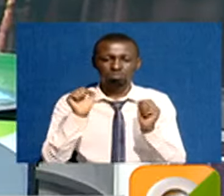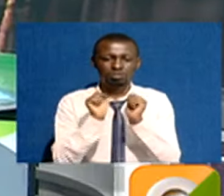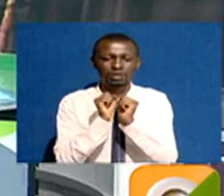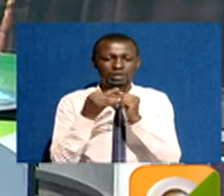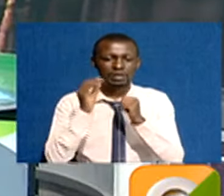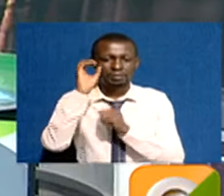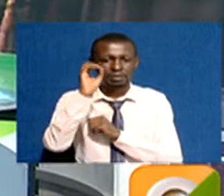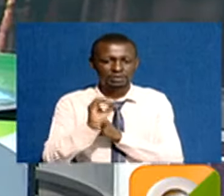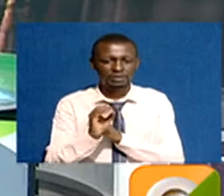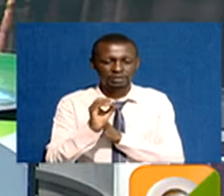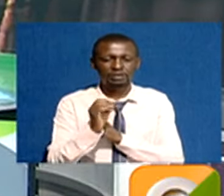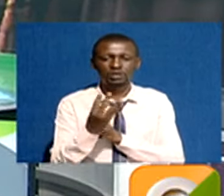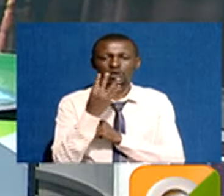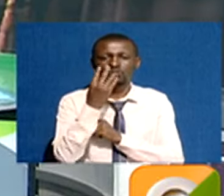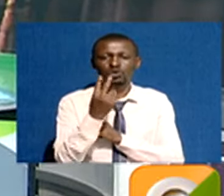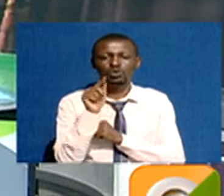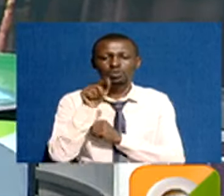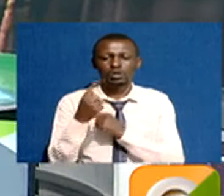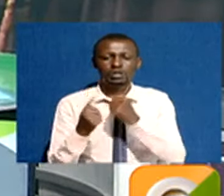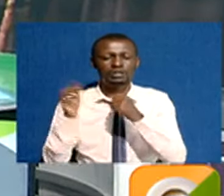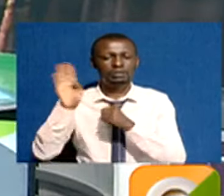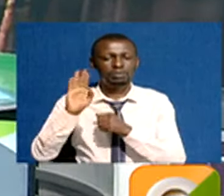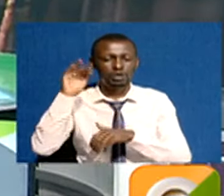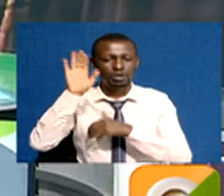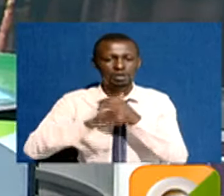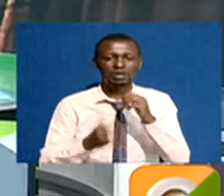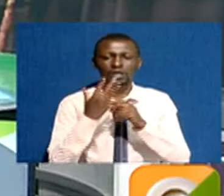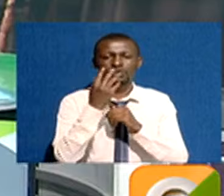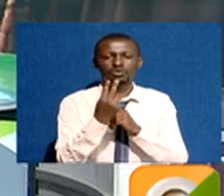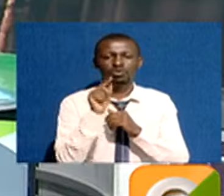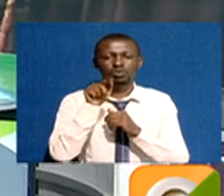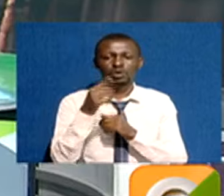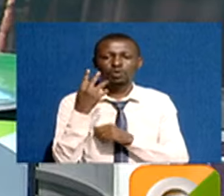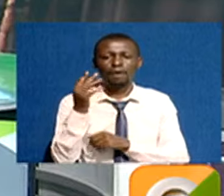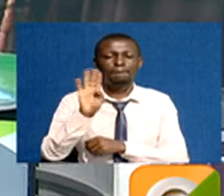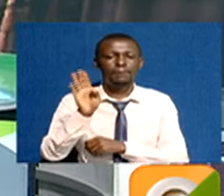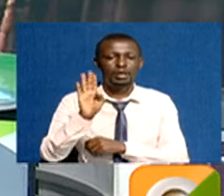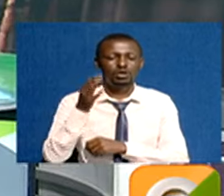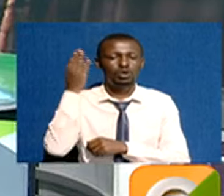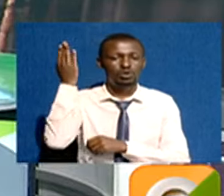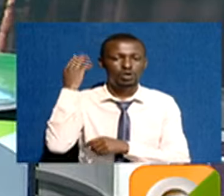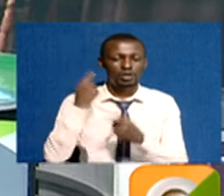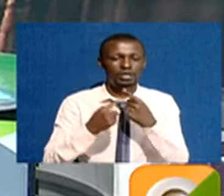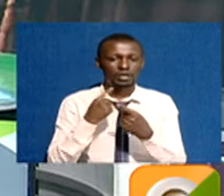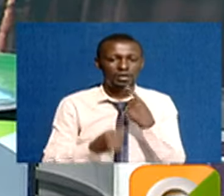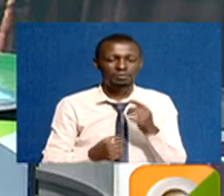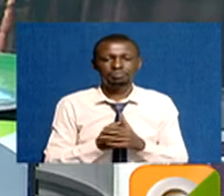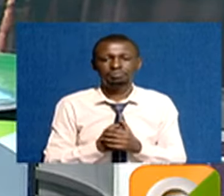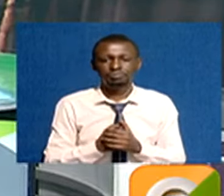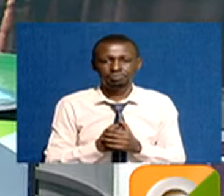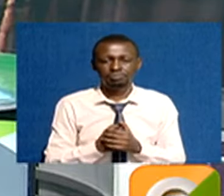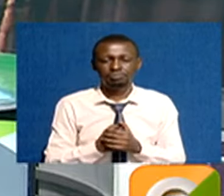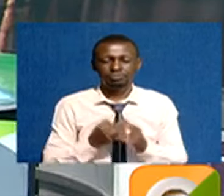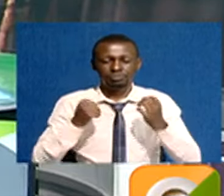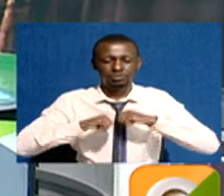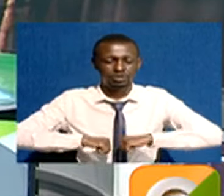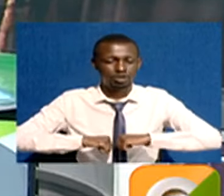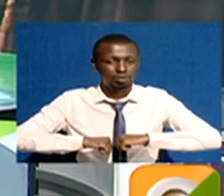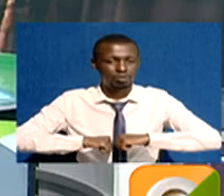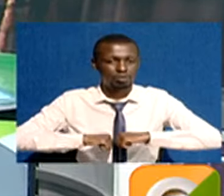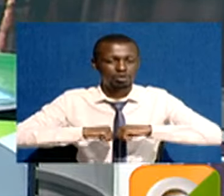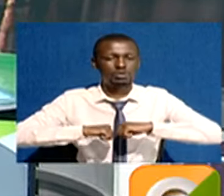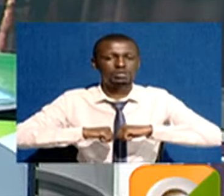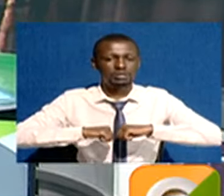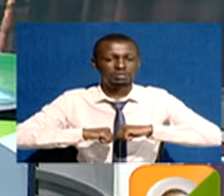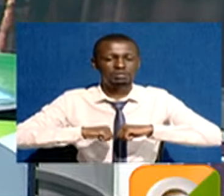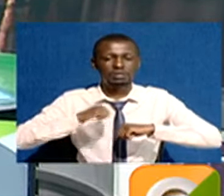to 42.6 billion shillings compared to 52.4 billion shillings posted last year. The company's chief executive officer, Peter